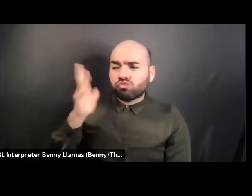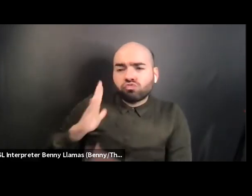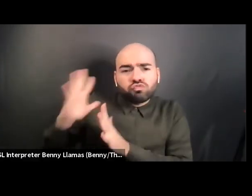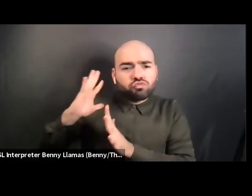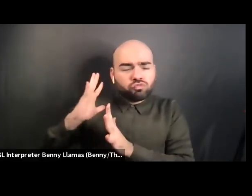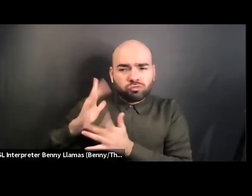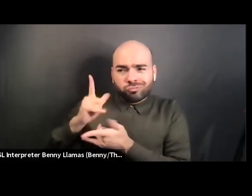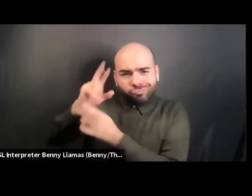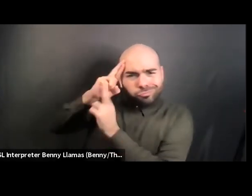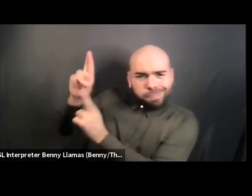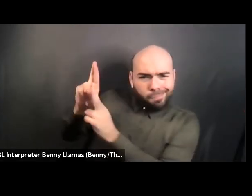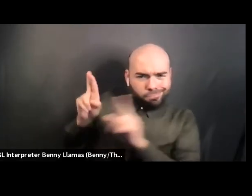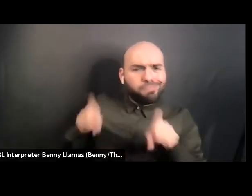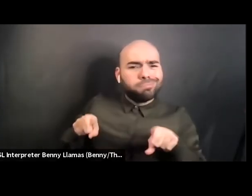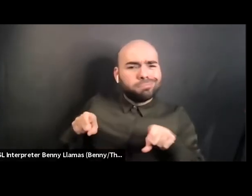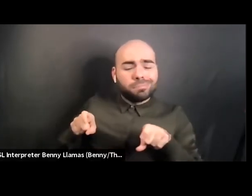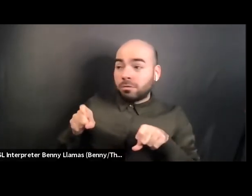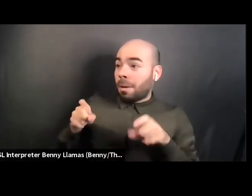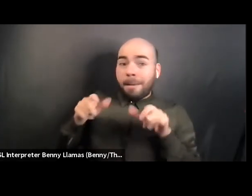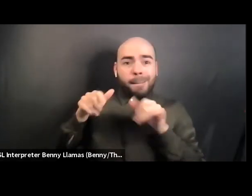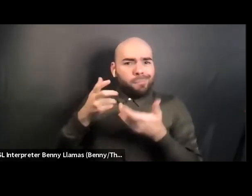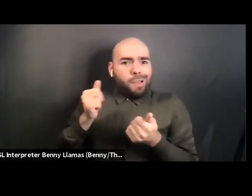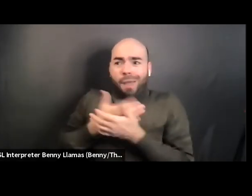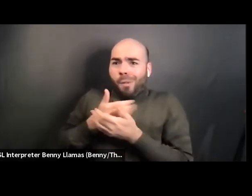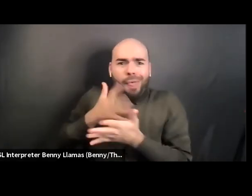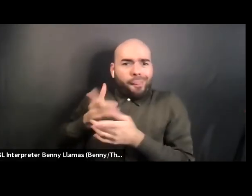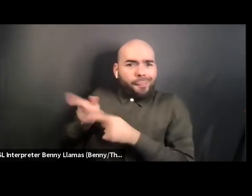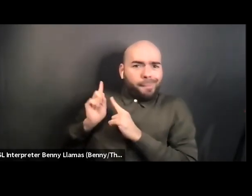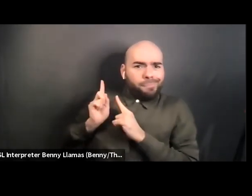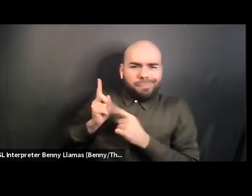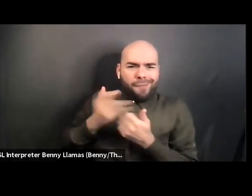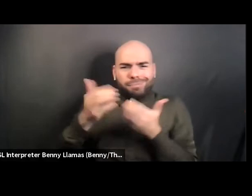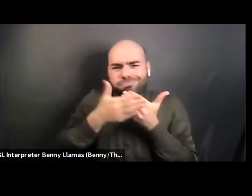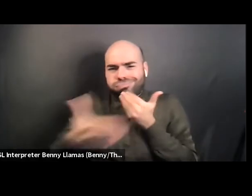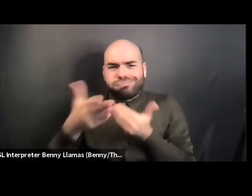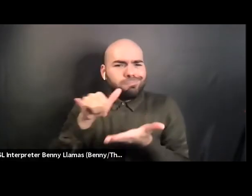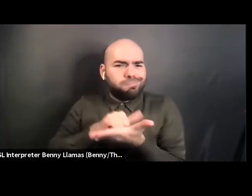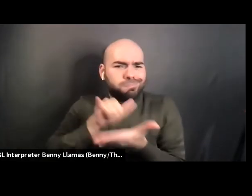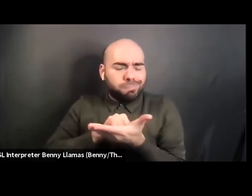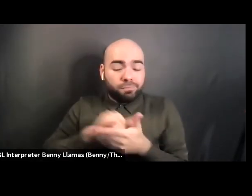who came before. 2, know that there are voices and